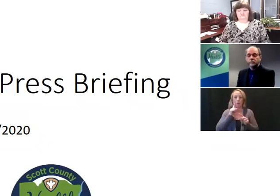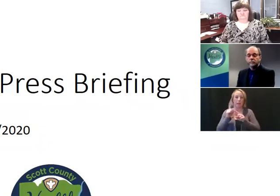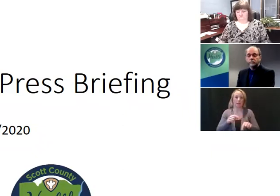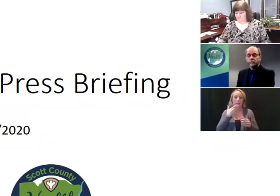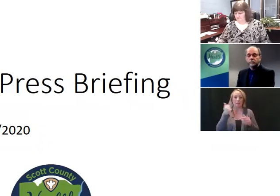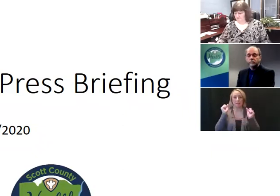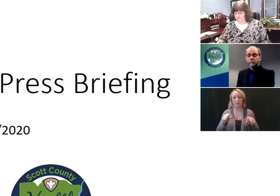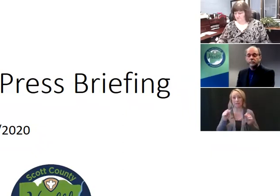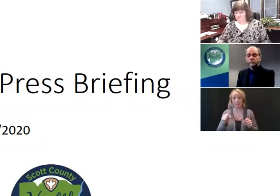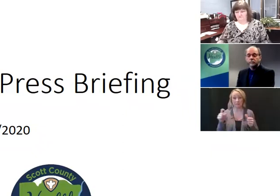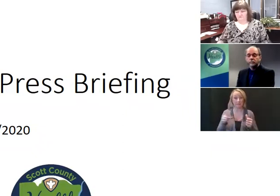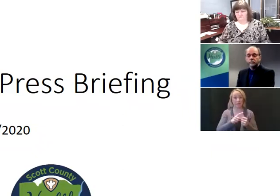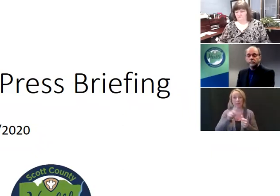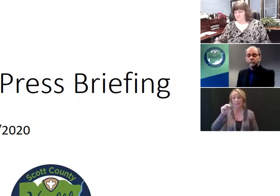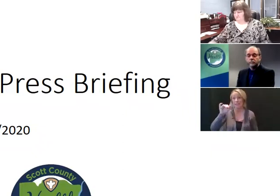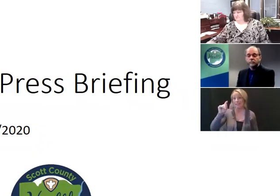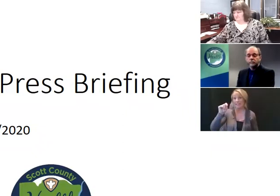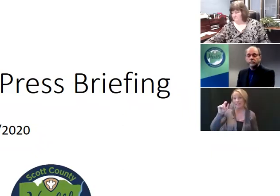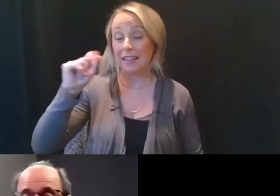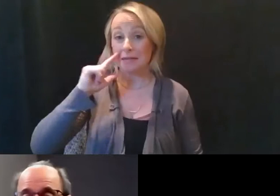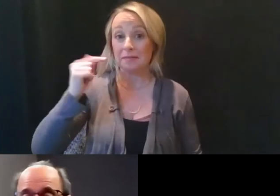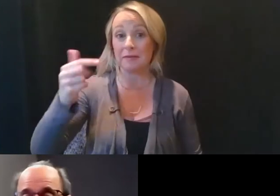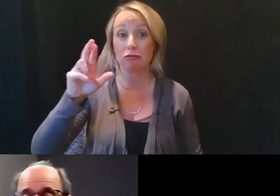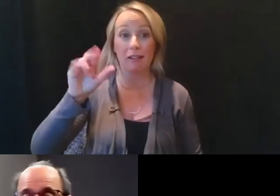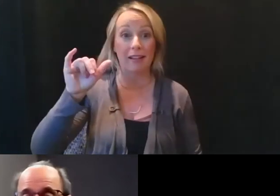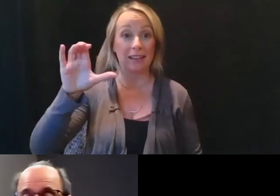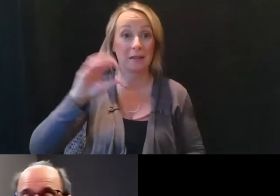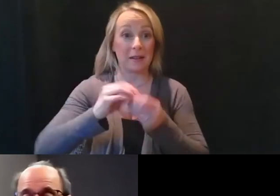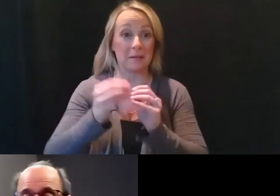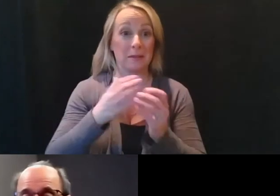ability. First of all, Nita, let's start with Rock Island County numbers.